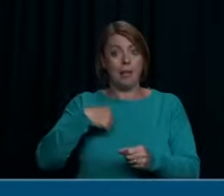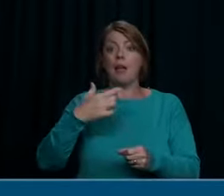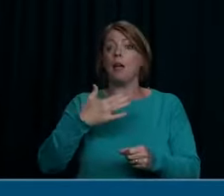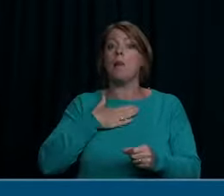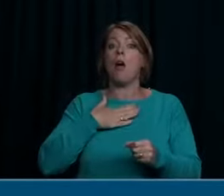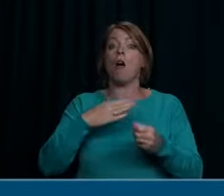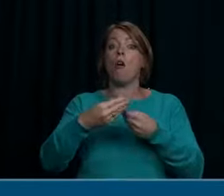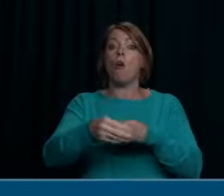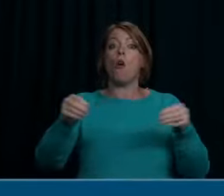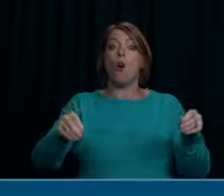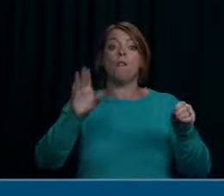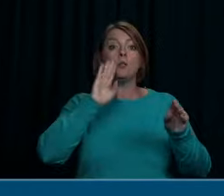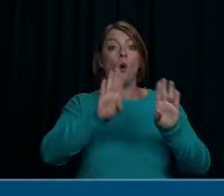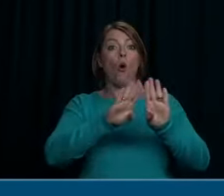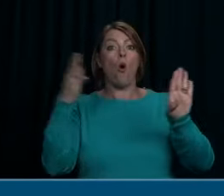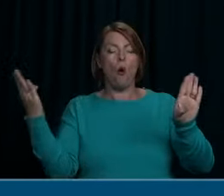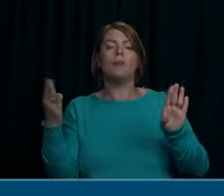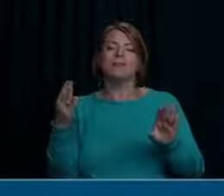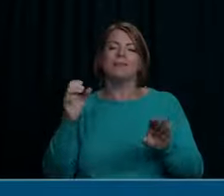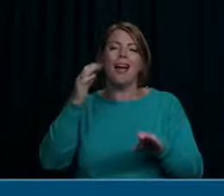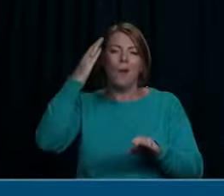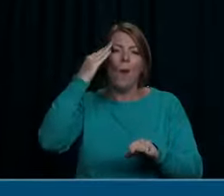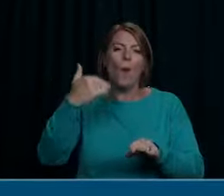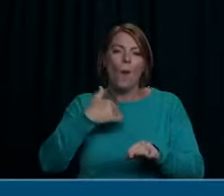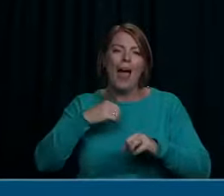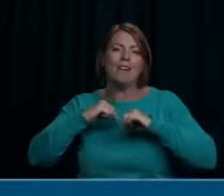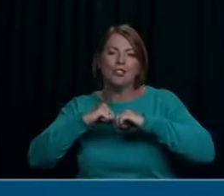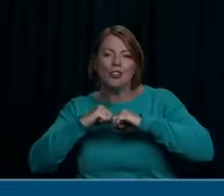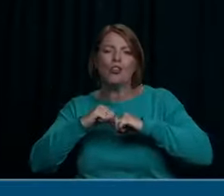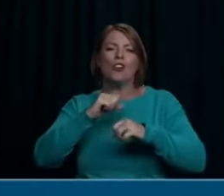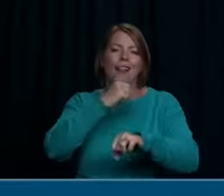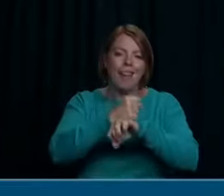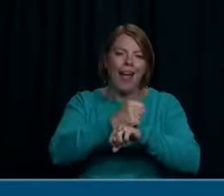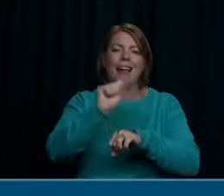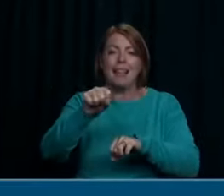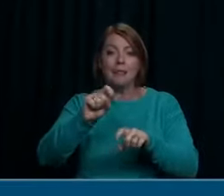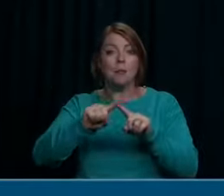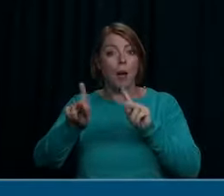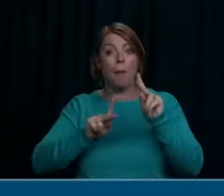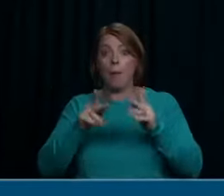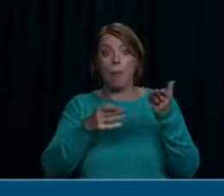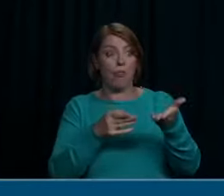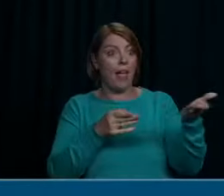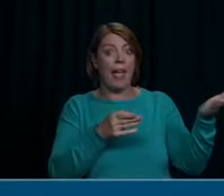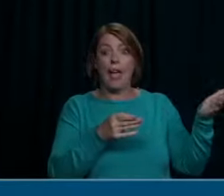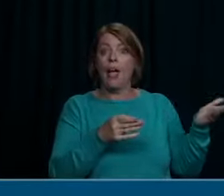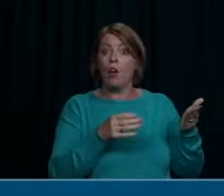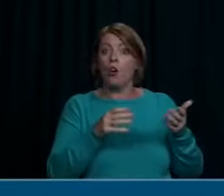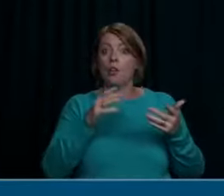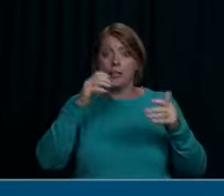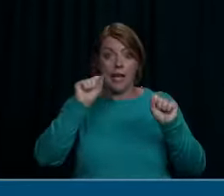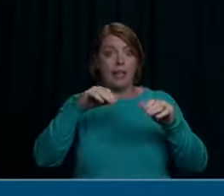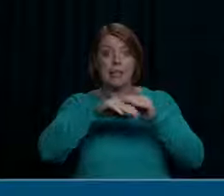be locked for security reasons, I get that, but people will be in those offices and you'll be able to even live stream me if I have a moment in the schedule,